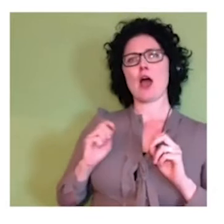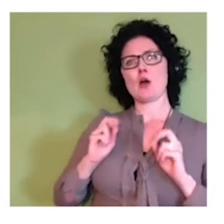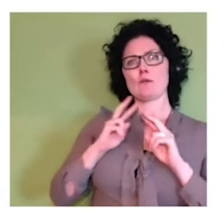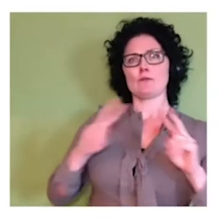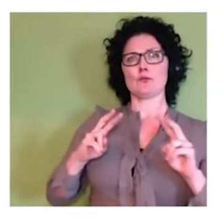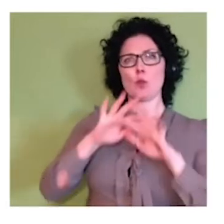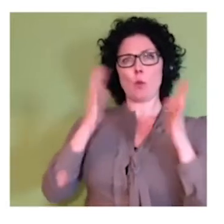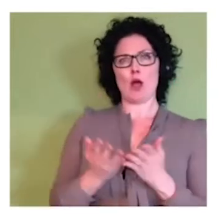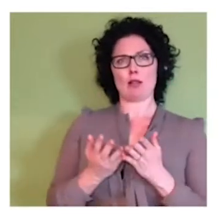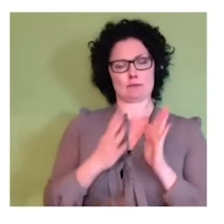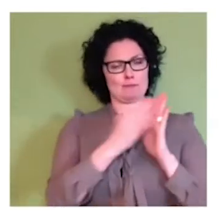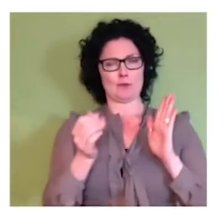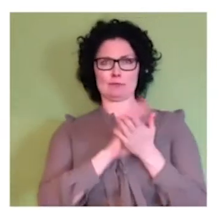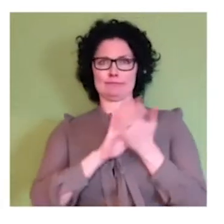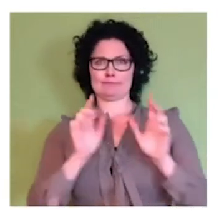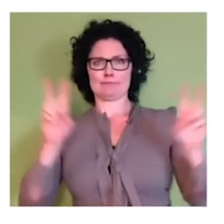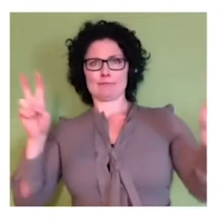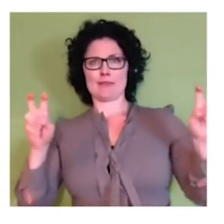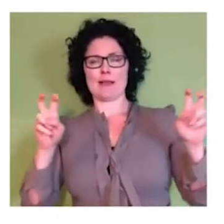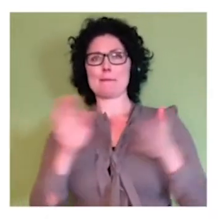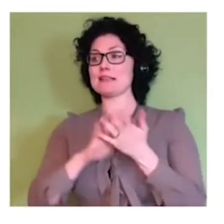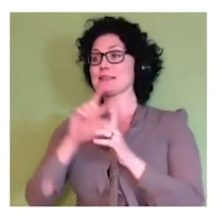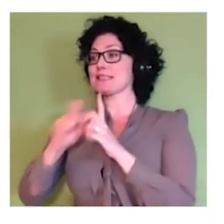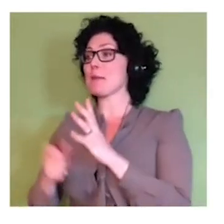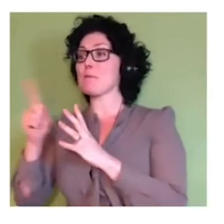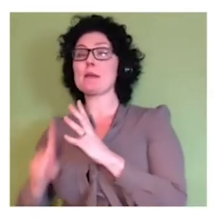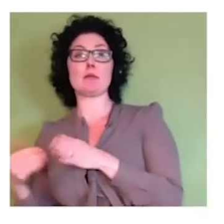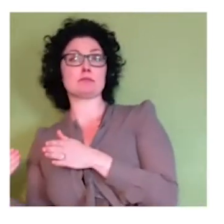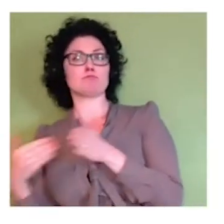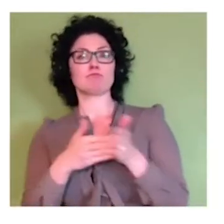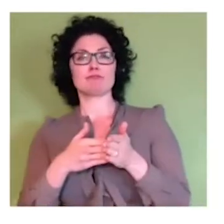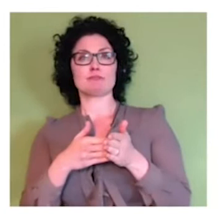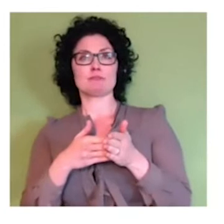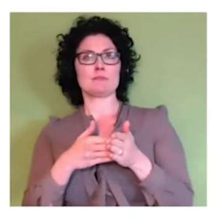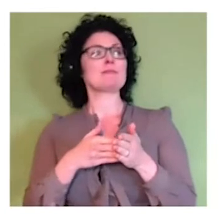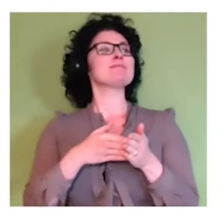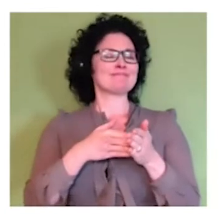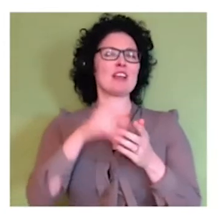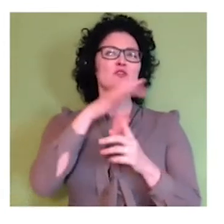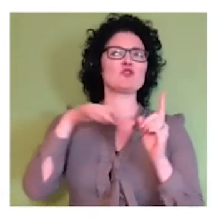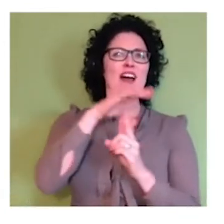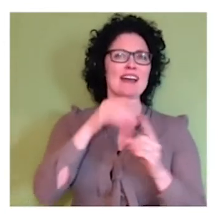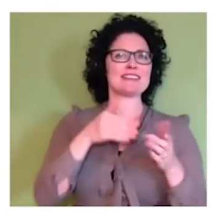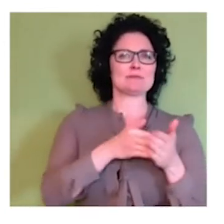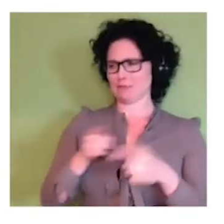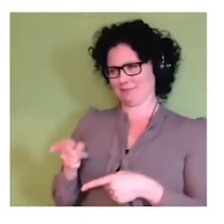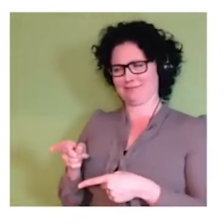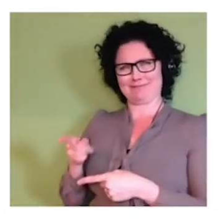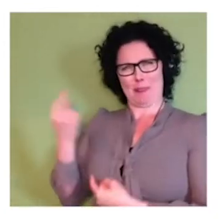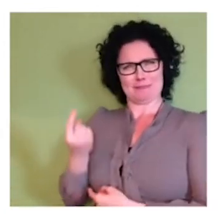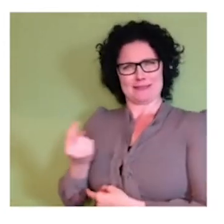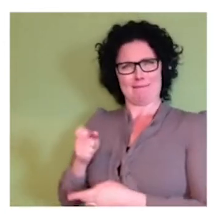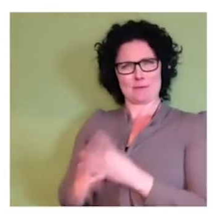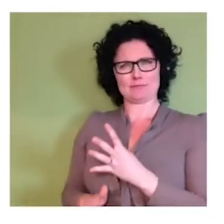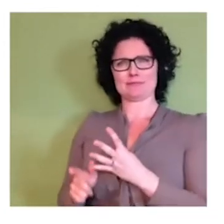people are disabled by barriers in society and not by their impairment or condition. Barriers can be physical, like buildings not